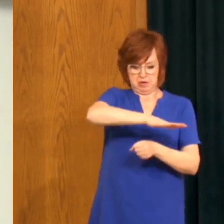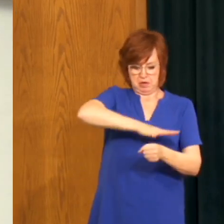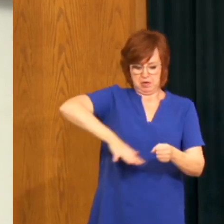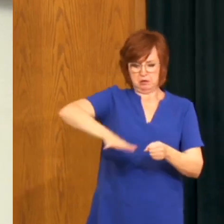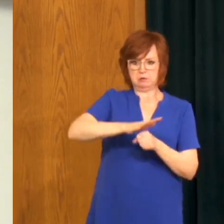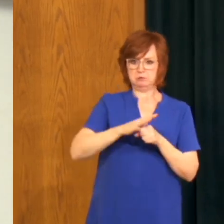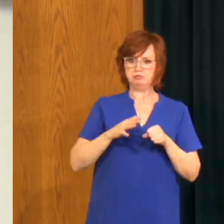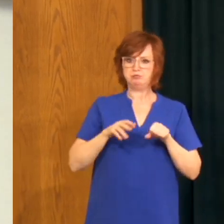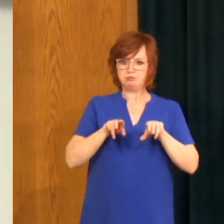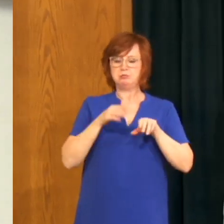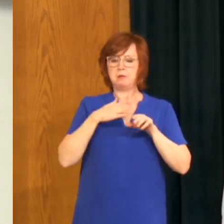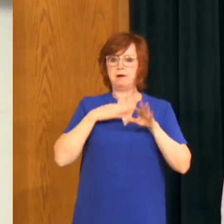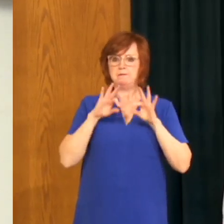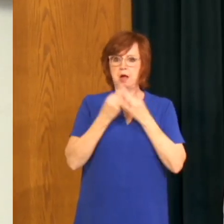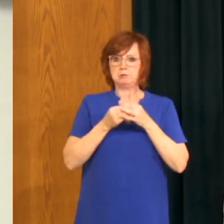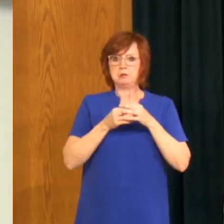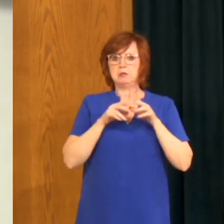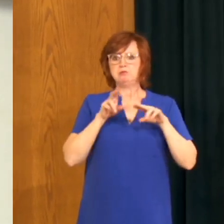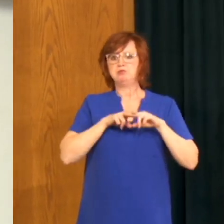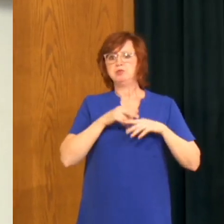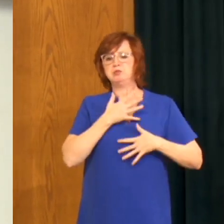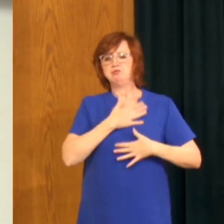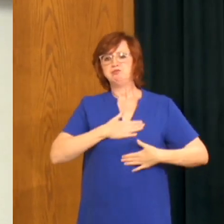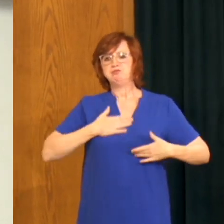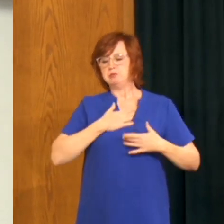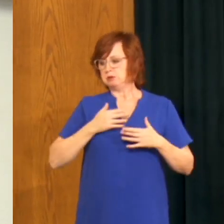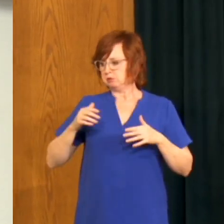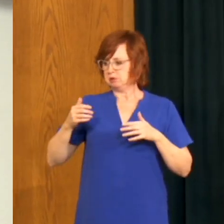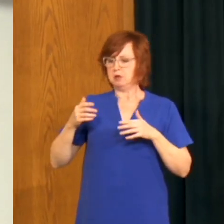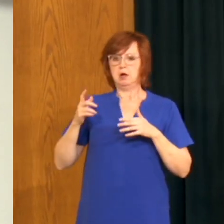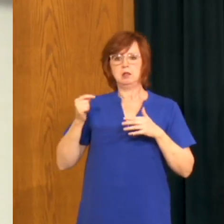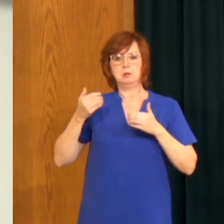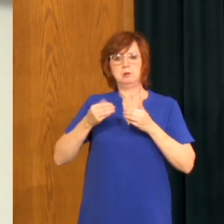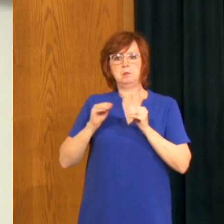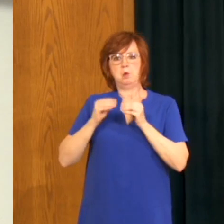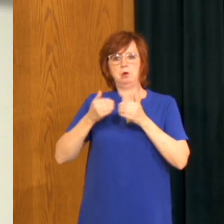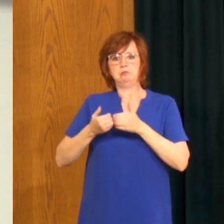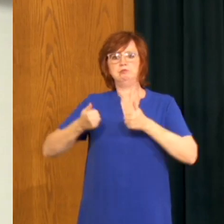can enjoy our beaches and parks and playgrounds fairly safely.